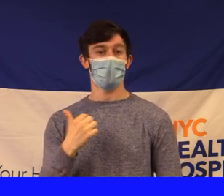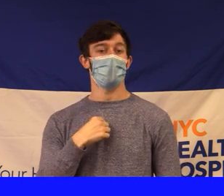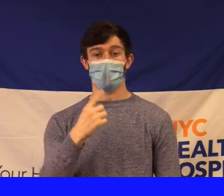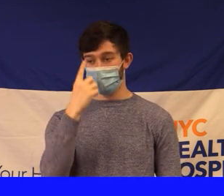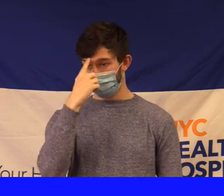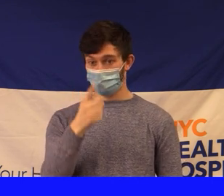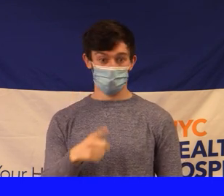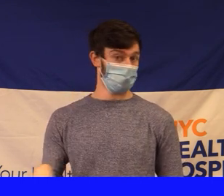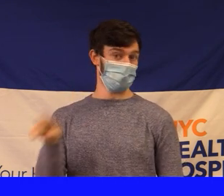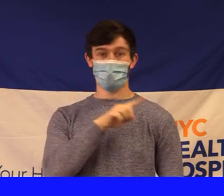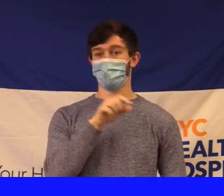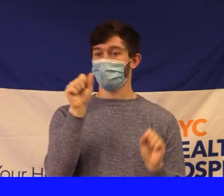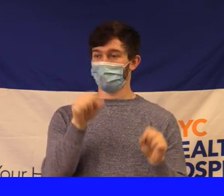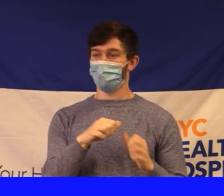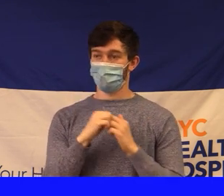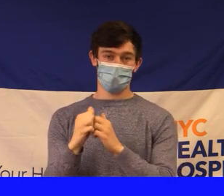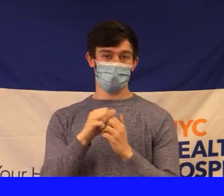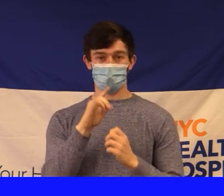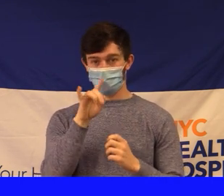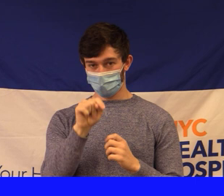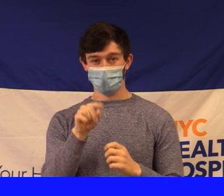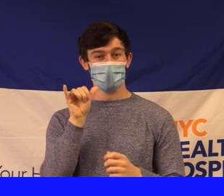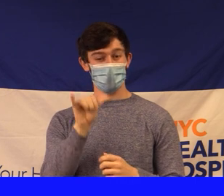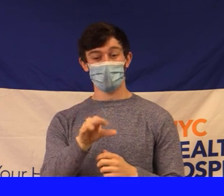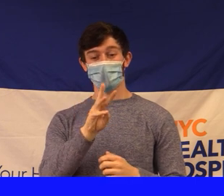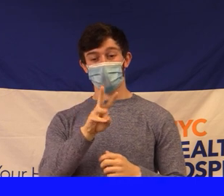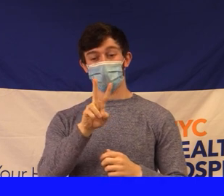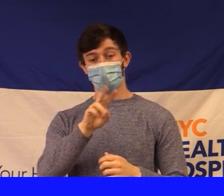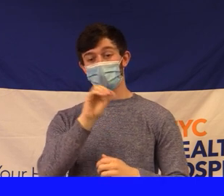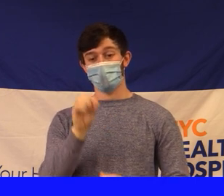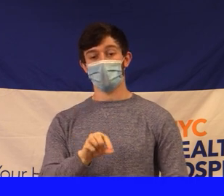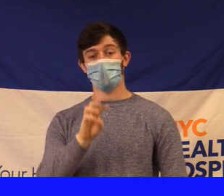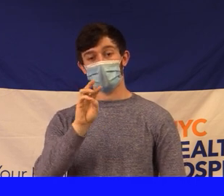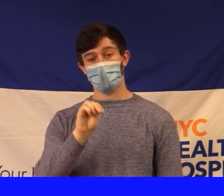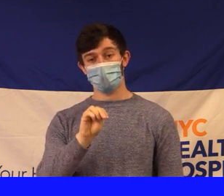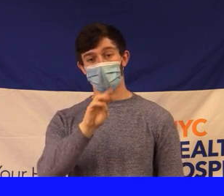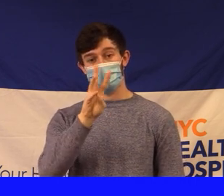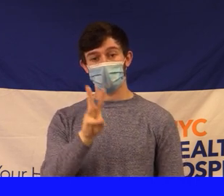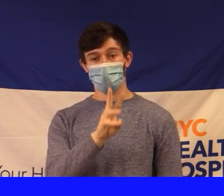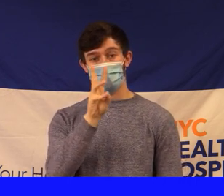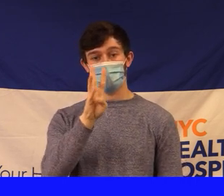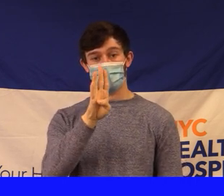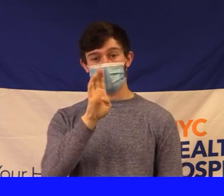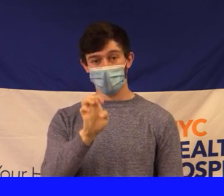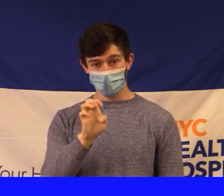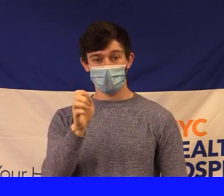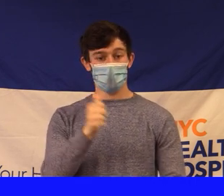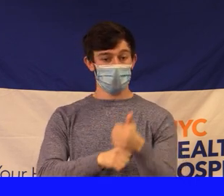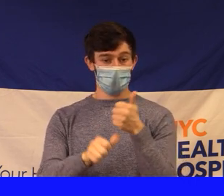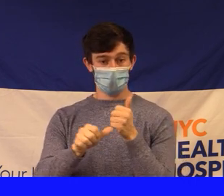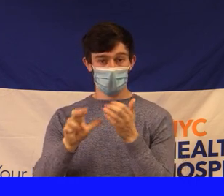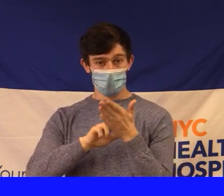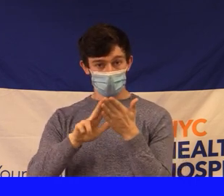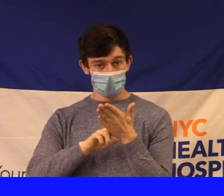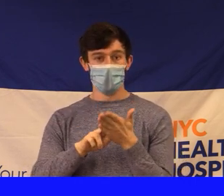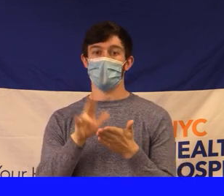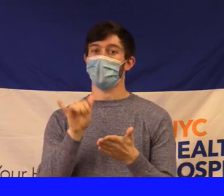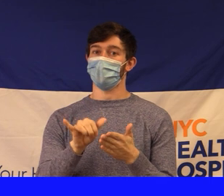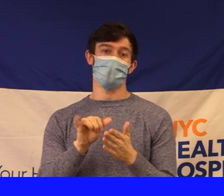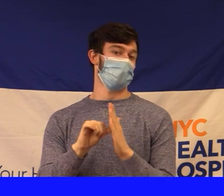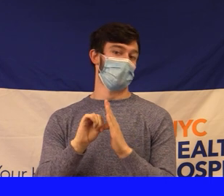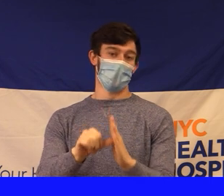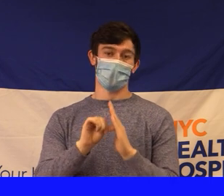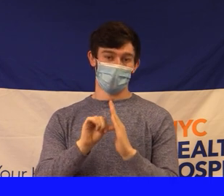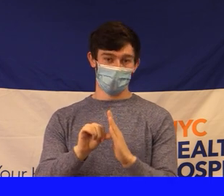And having this 62% NWBE subcontracting, it's really very impressive. I just